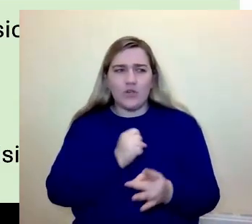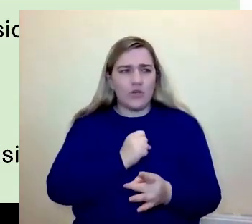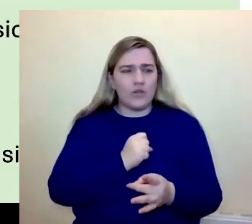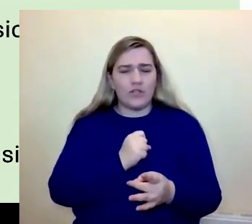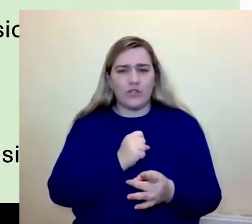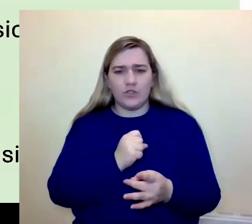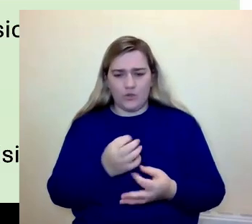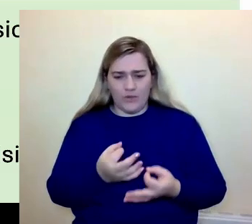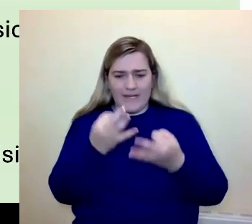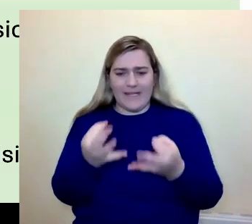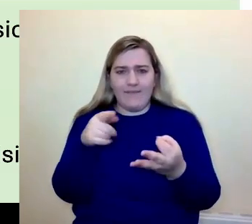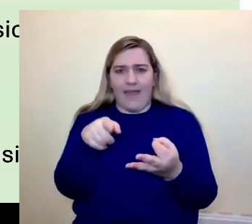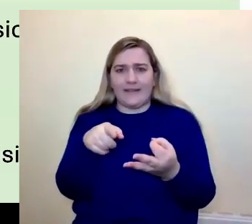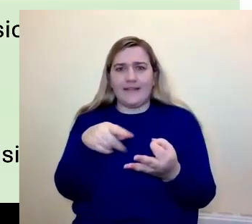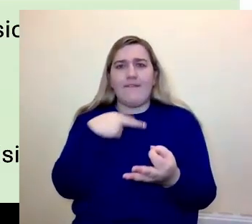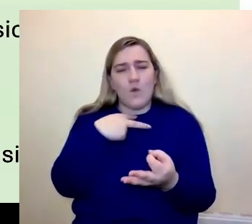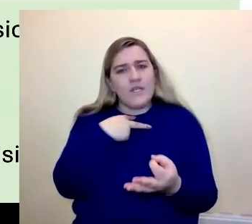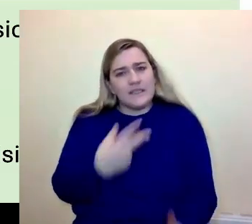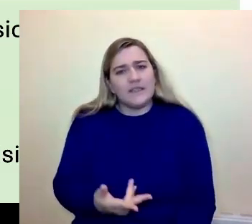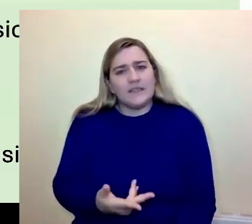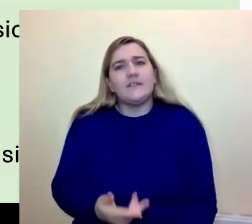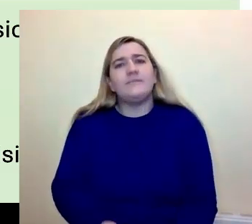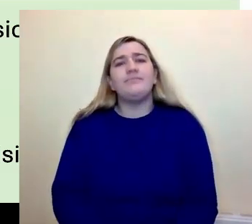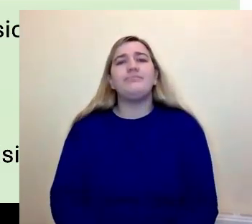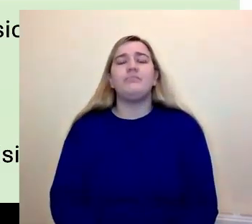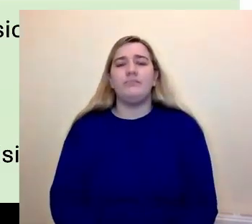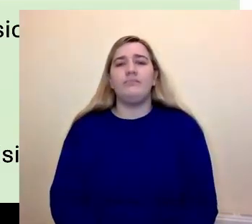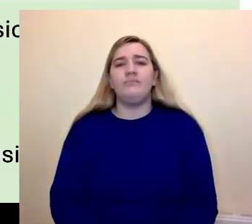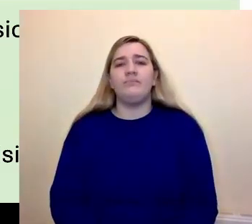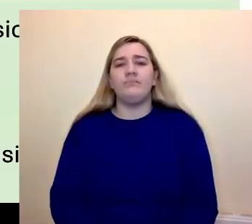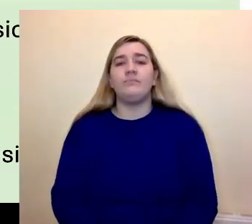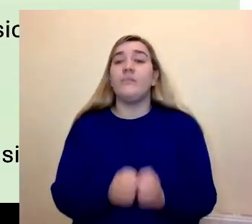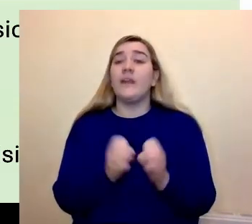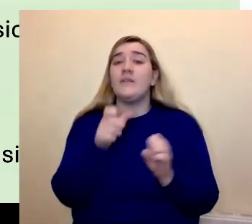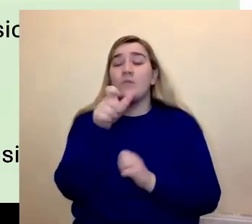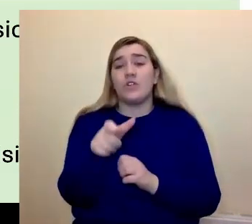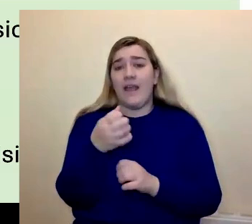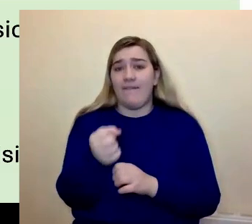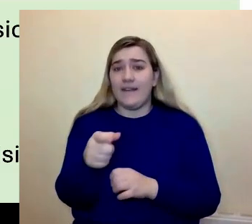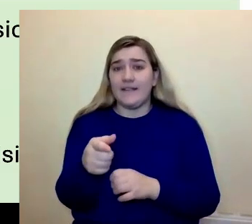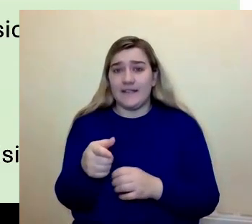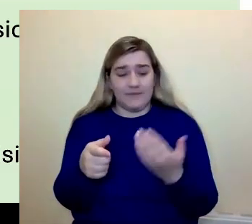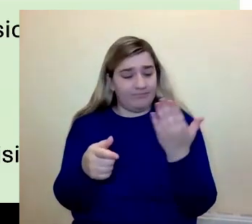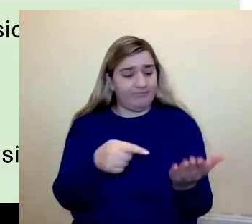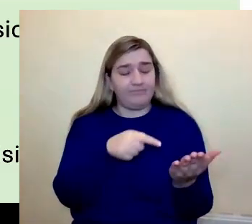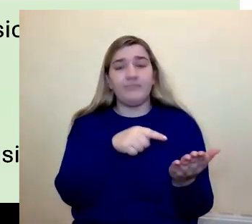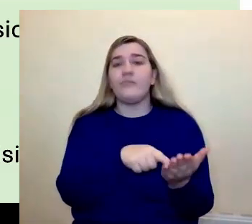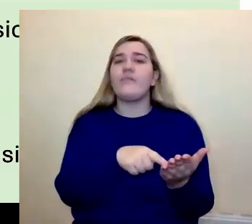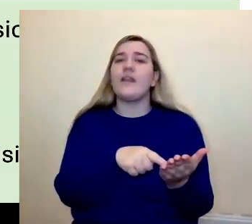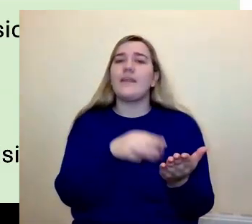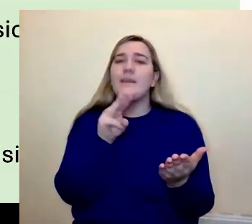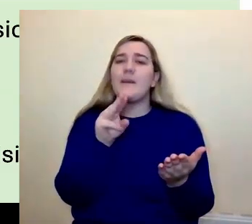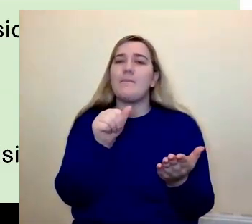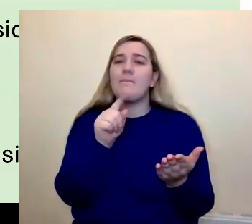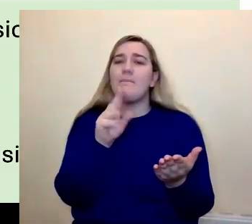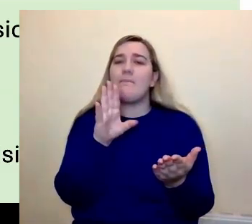our rights? So that was before us, and each person had before them as well the paddles, and we'll